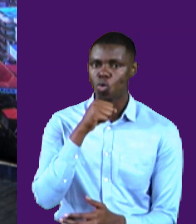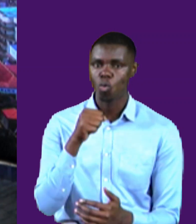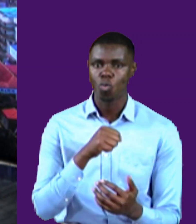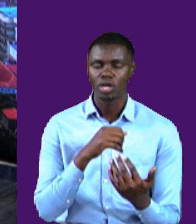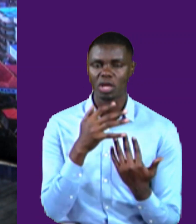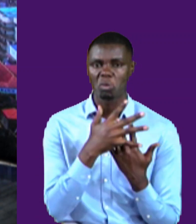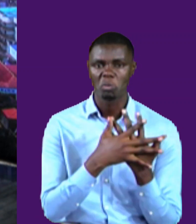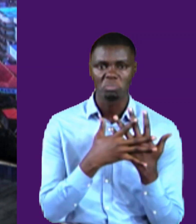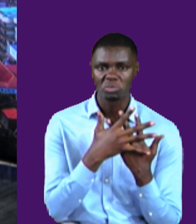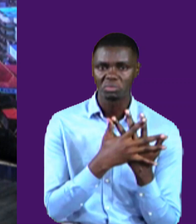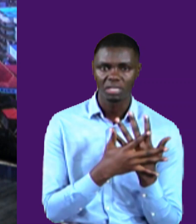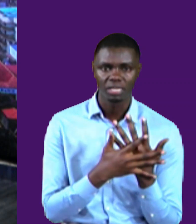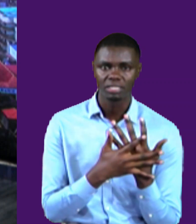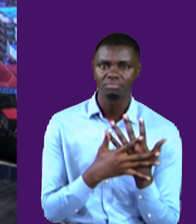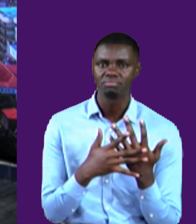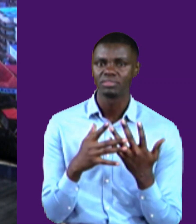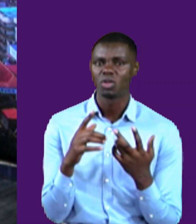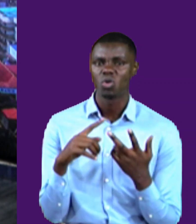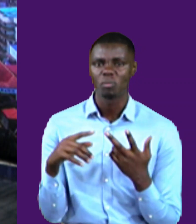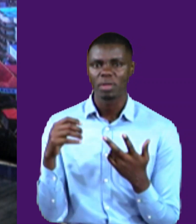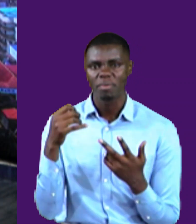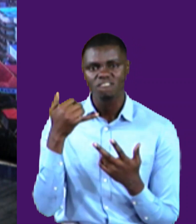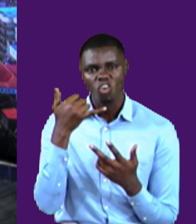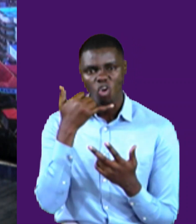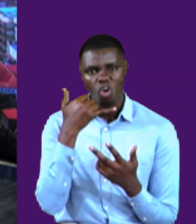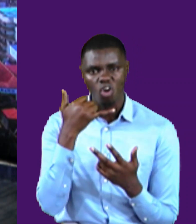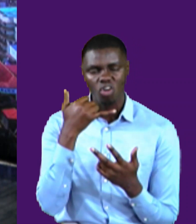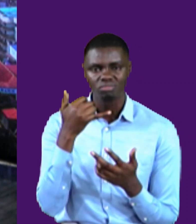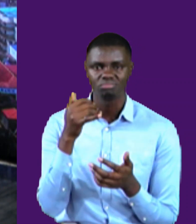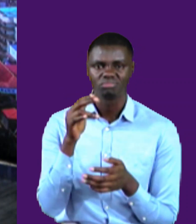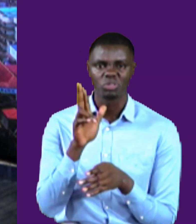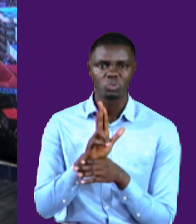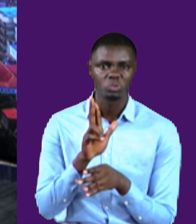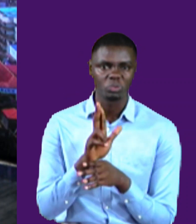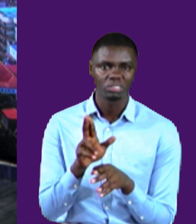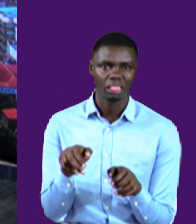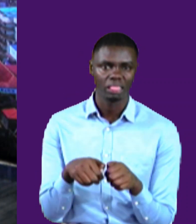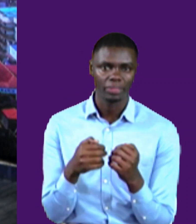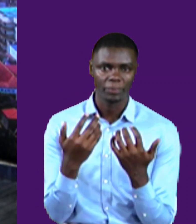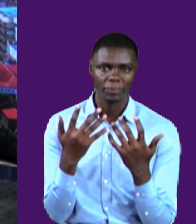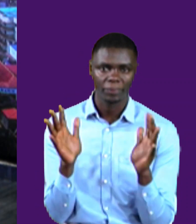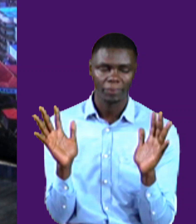computers, it might be phones that you used, and